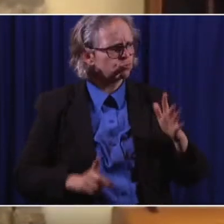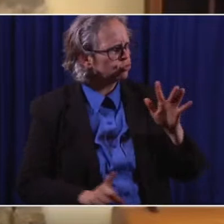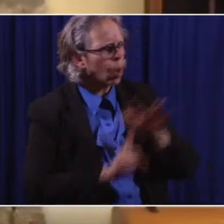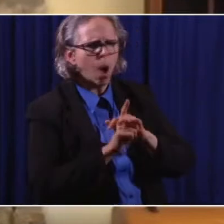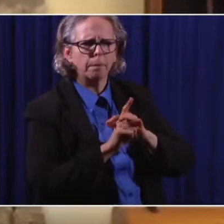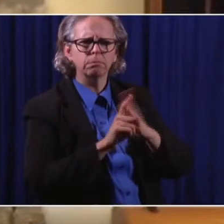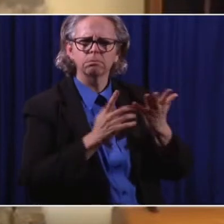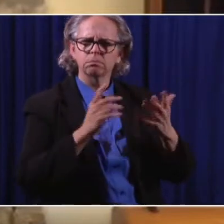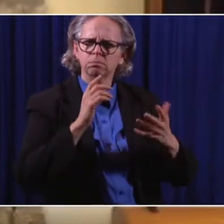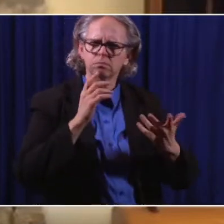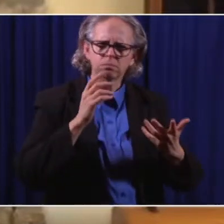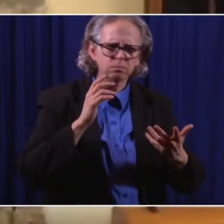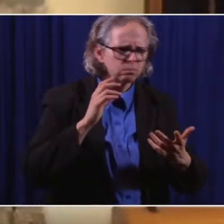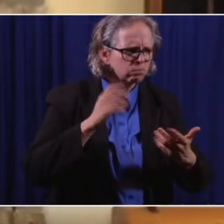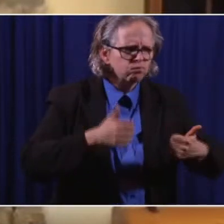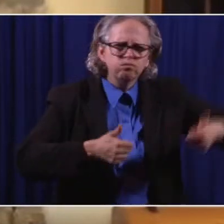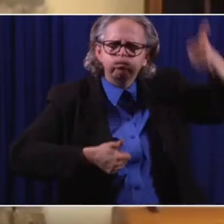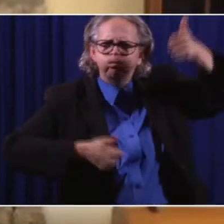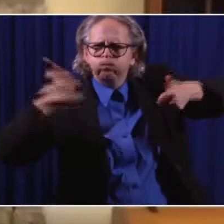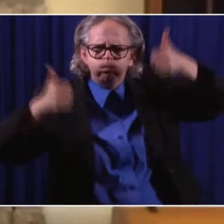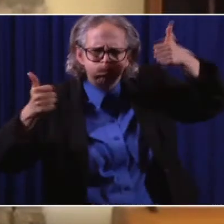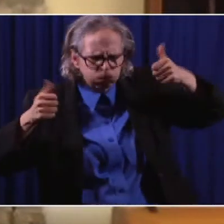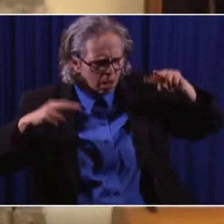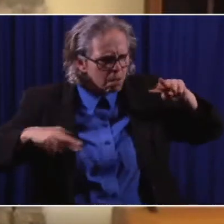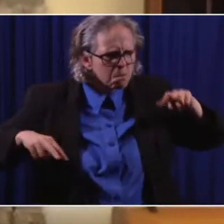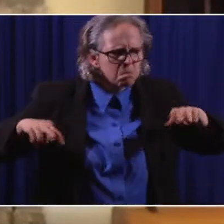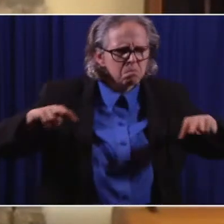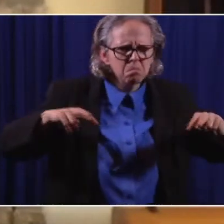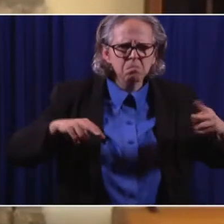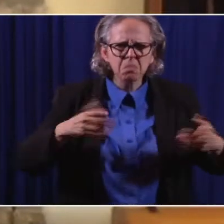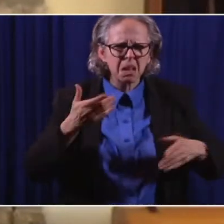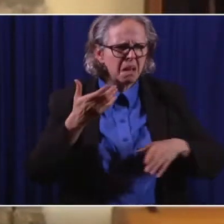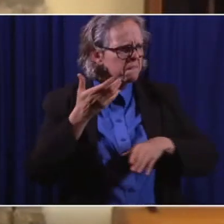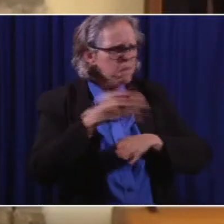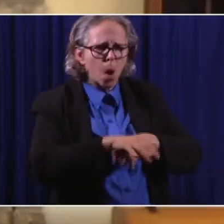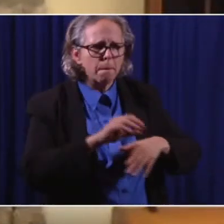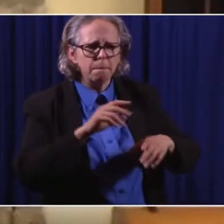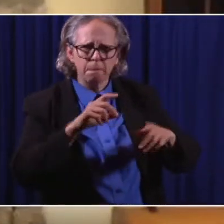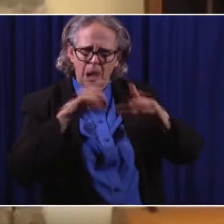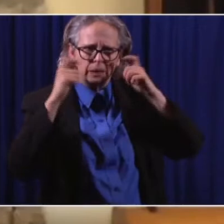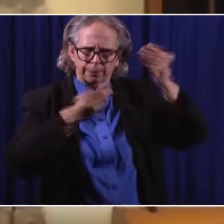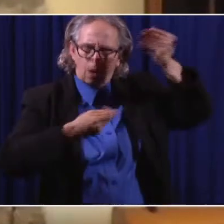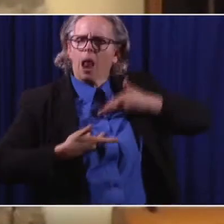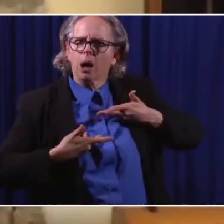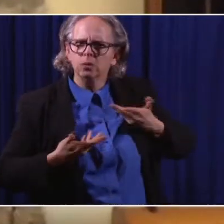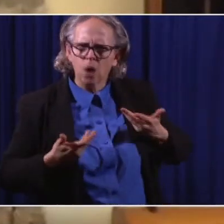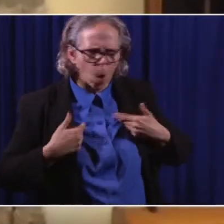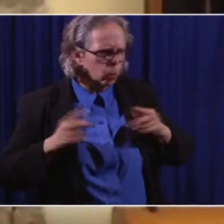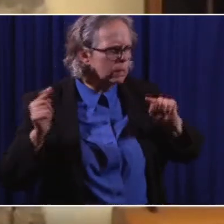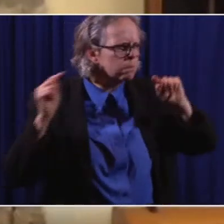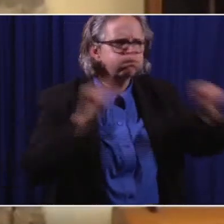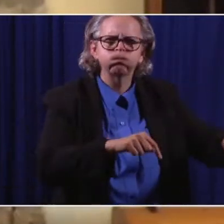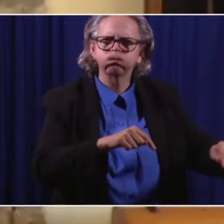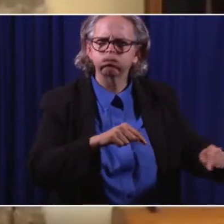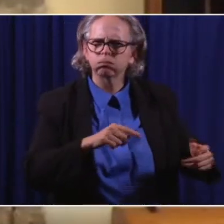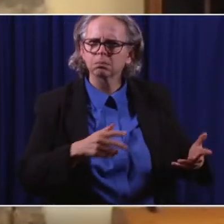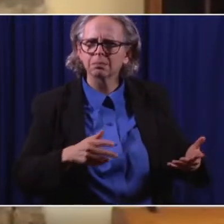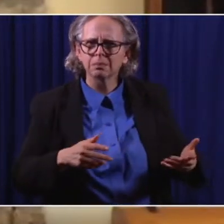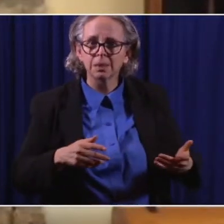about it. And we will take action. Again, I think businesses are doing a very, very good job. But if